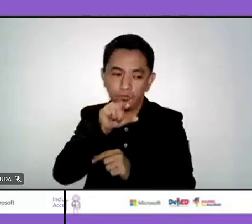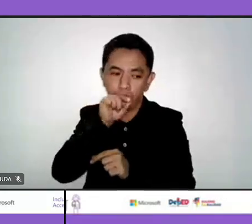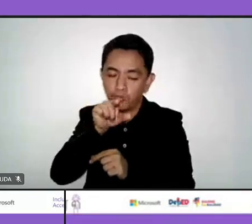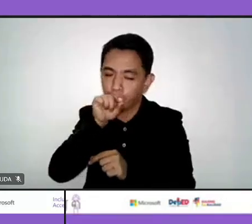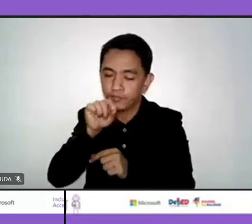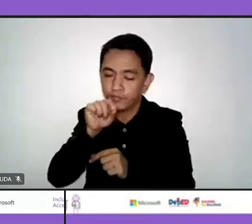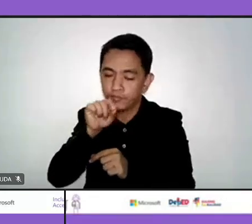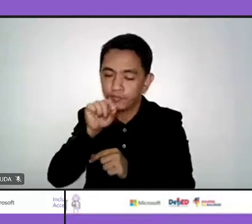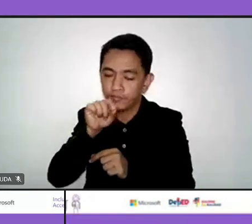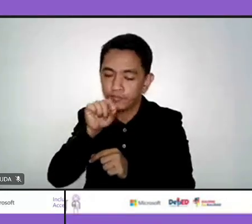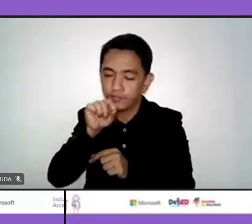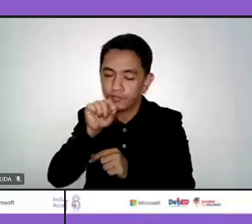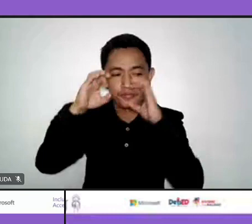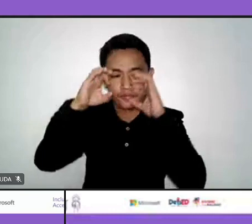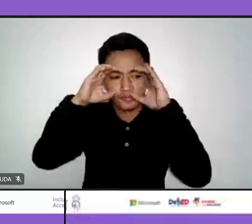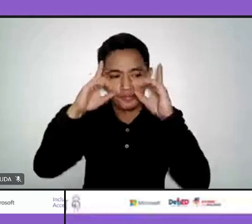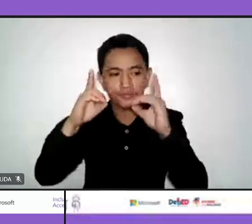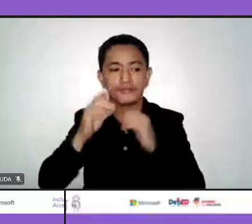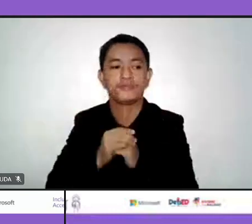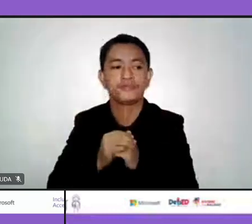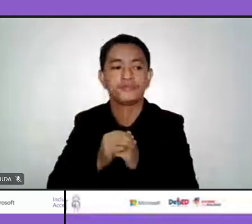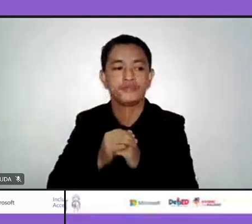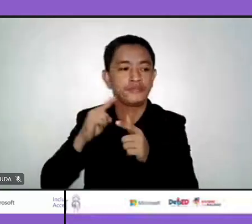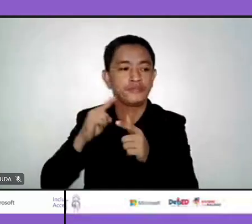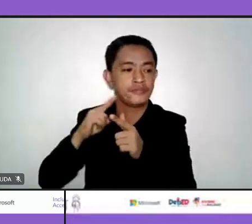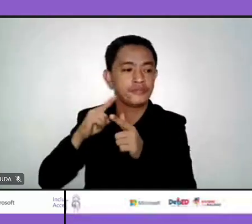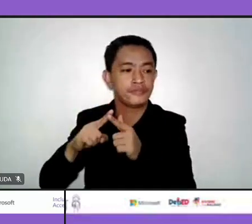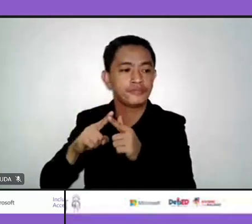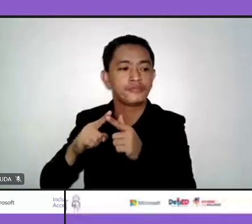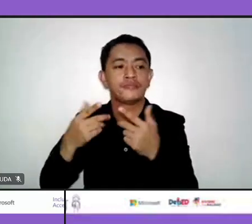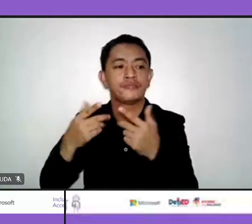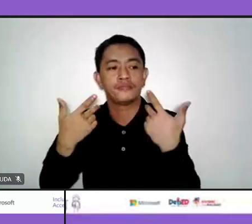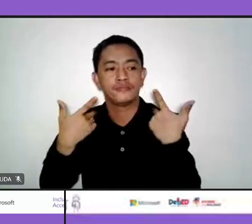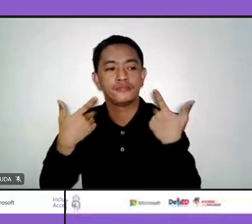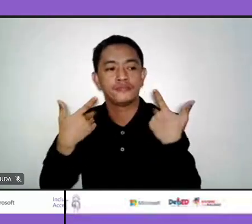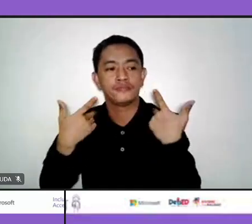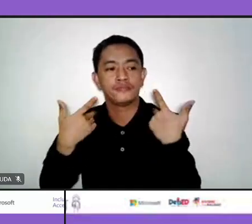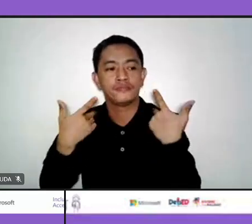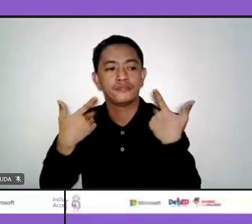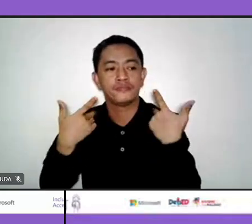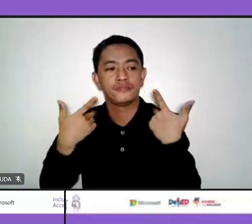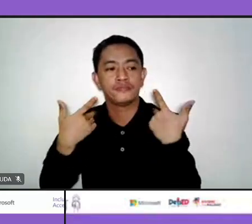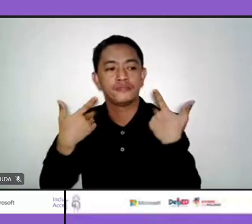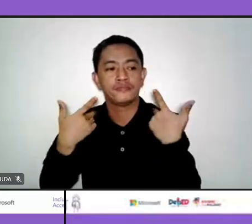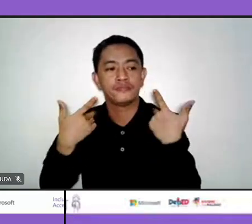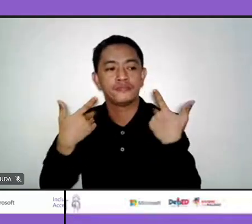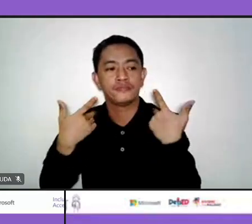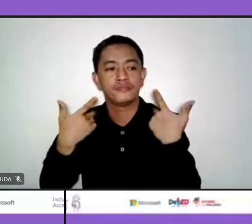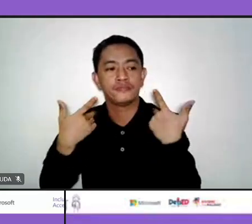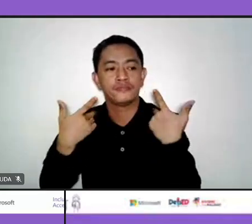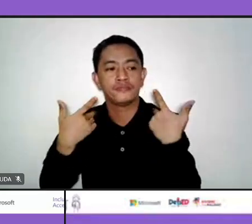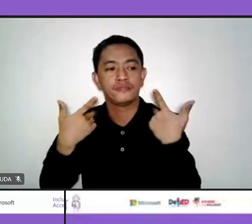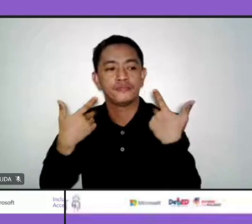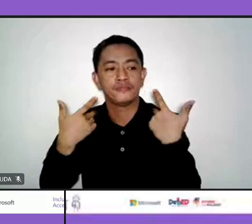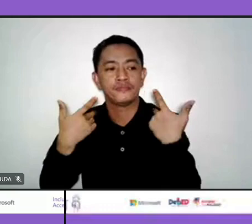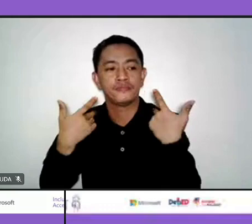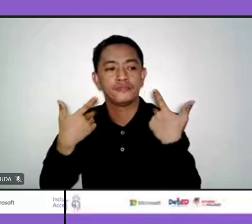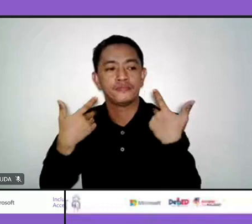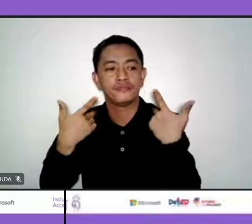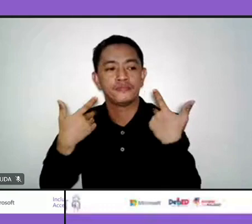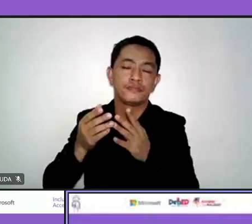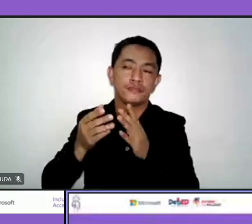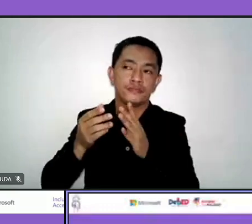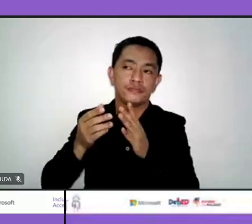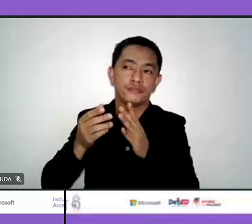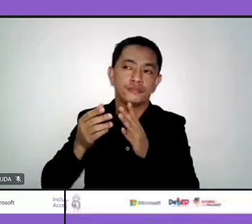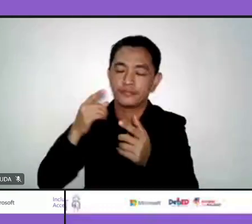knowledge base na a chatbot sa messenger that they message DepEd, special education. And then there's like have